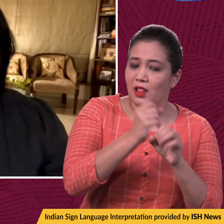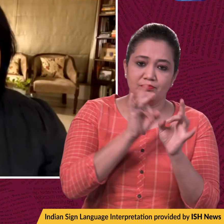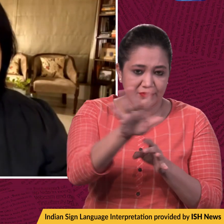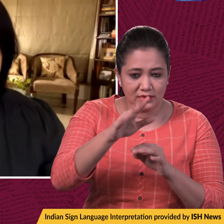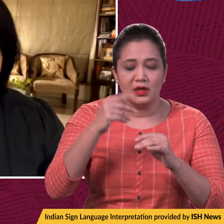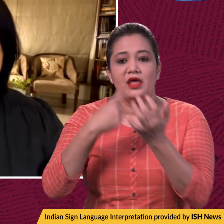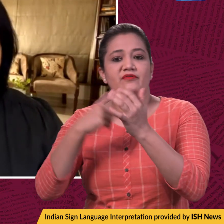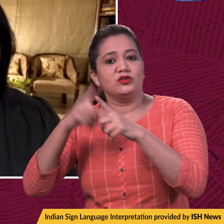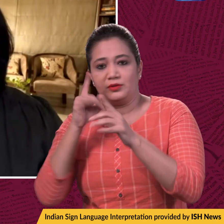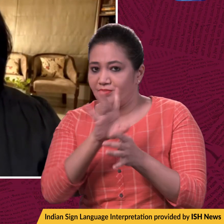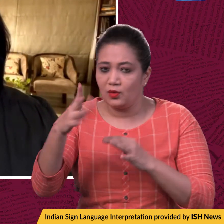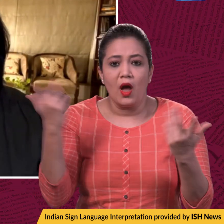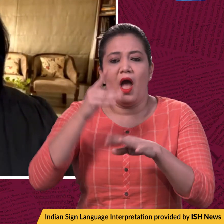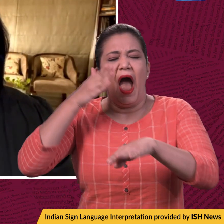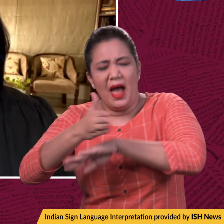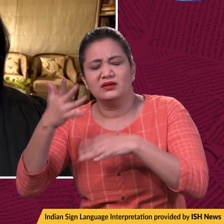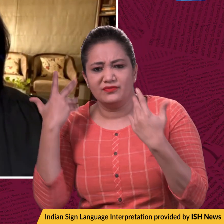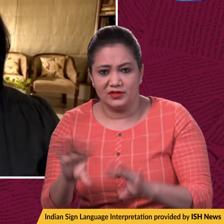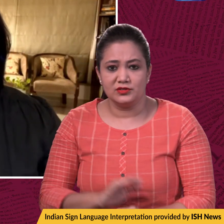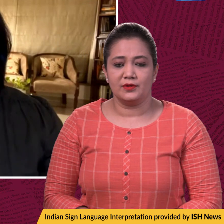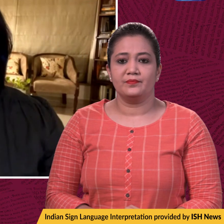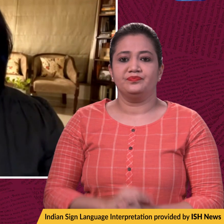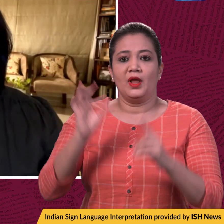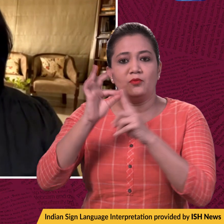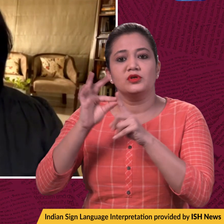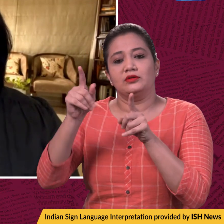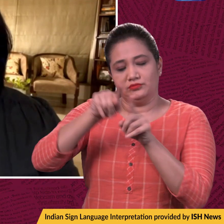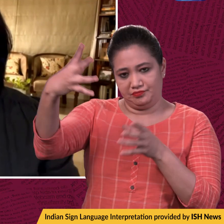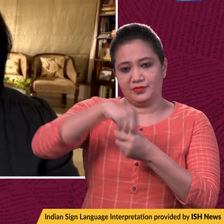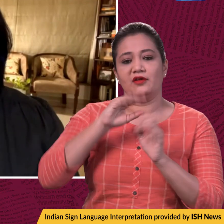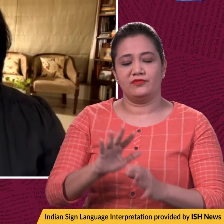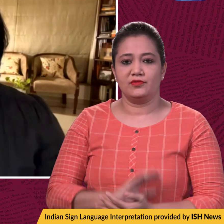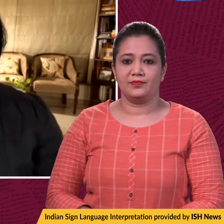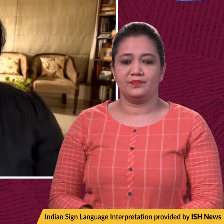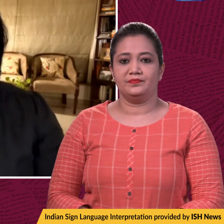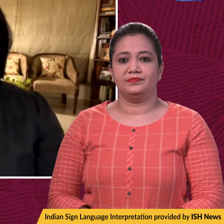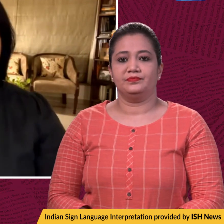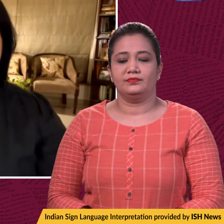been dropped due to injury. Ajinkya Rahane and Pujara are part of the test team.